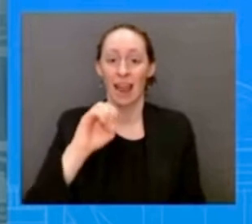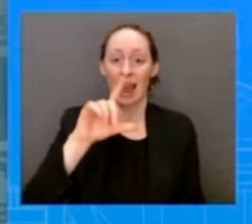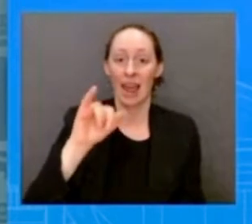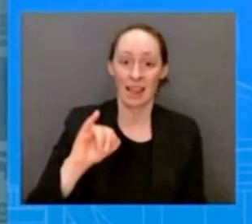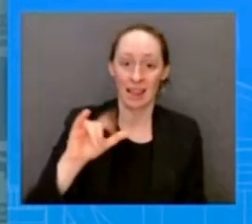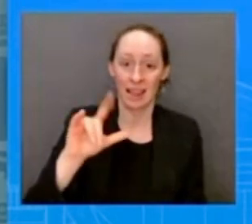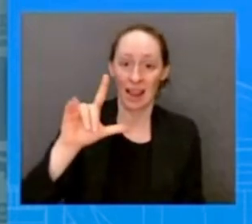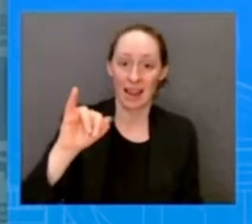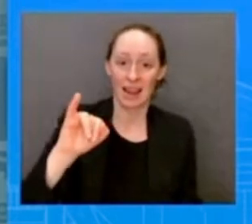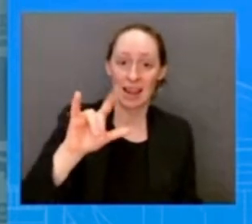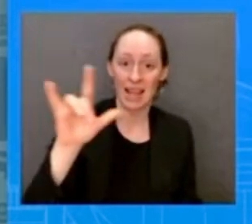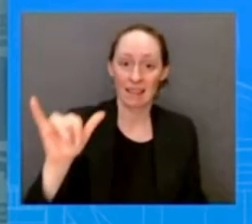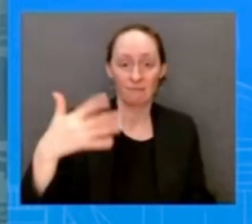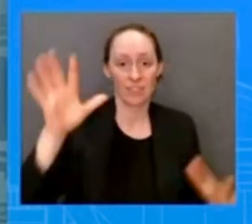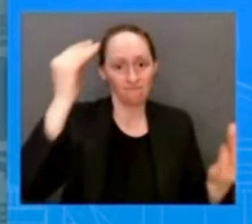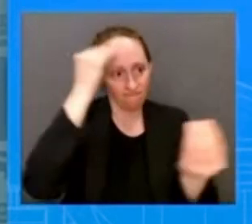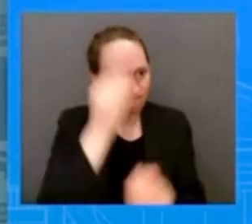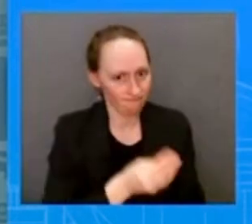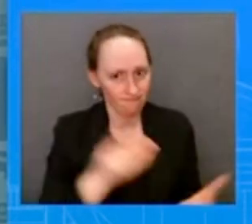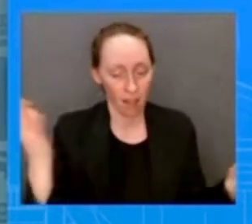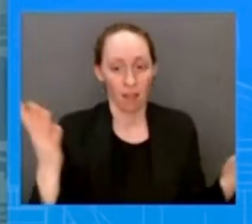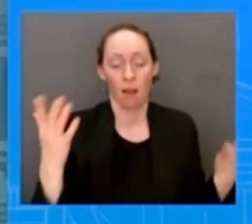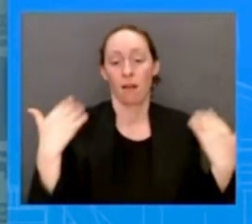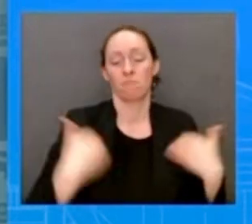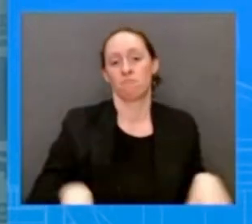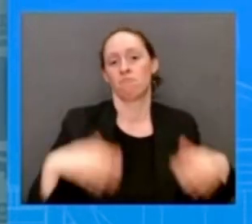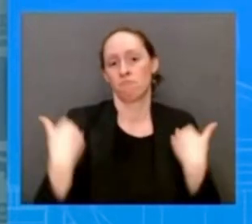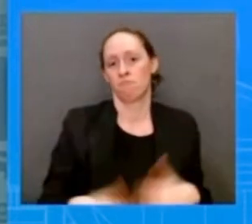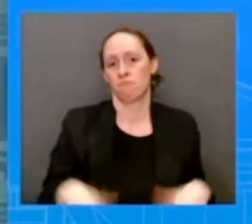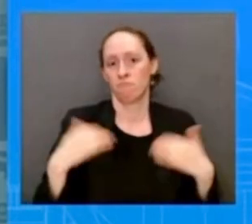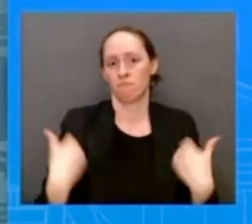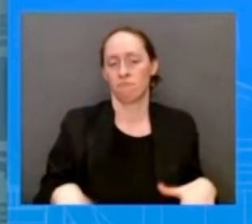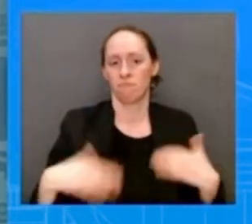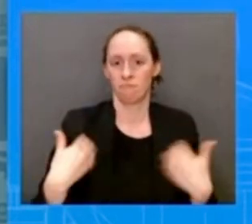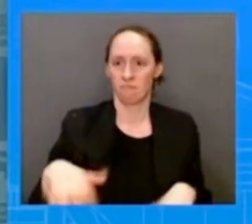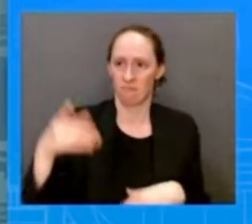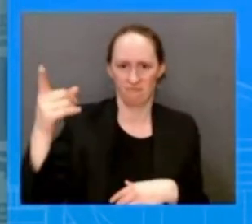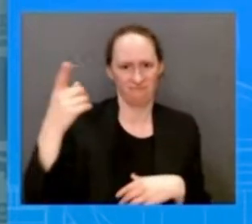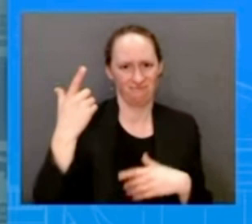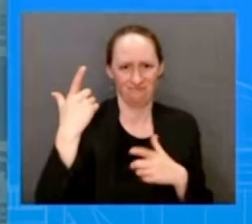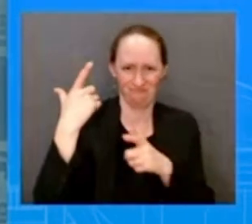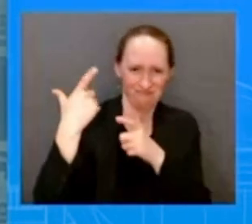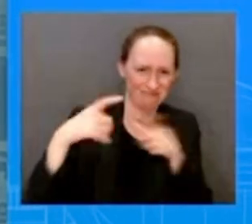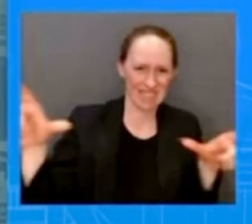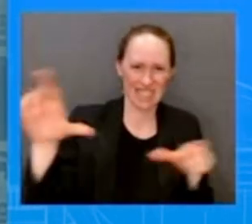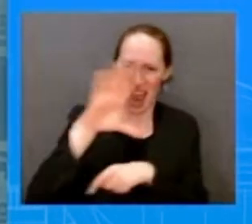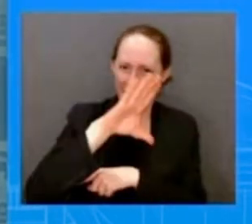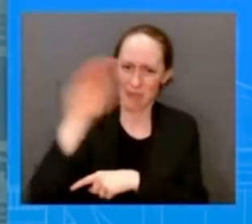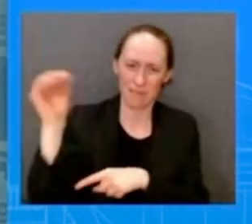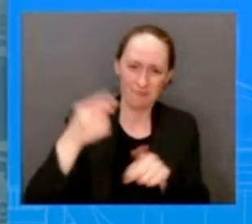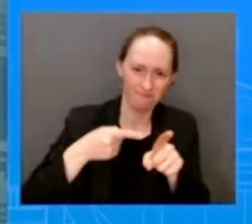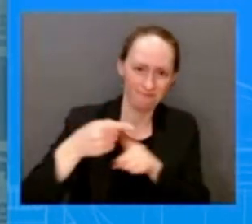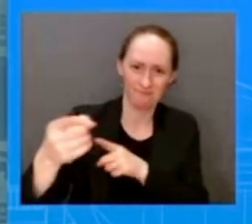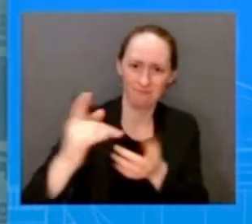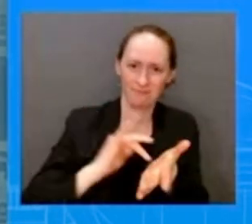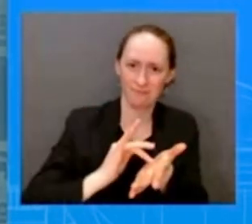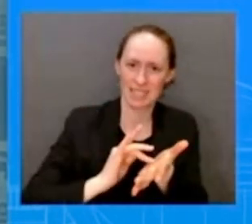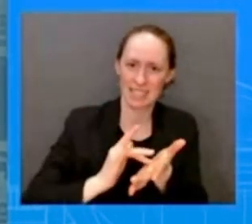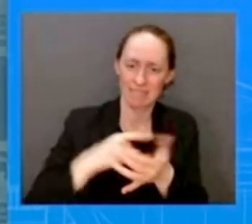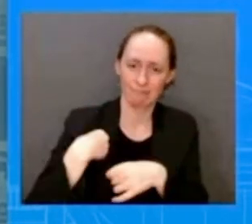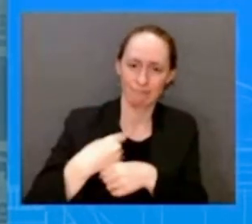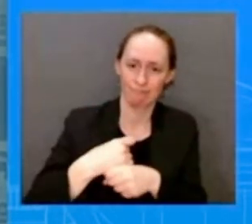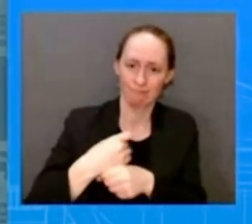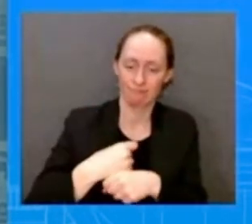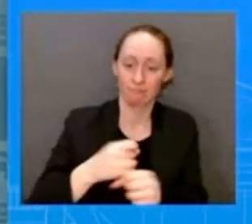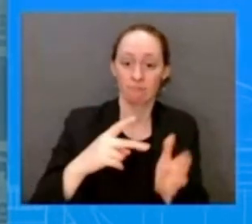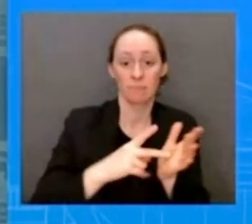manufacturer, we're making serious progress to cut insulin costs for approximately 26 million Americans living with diabetes.